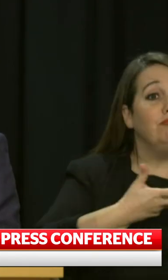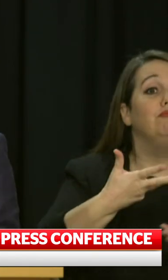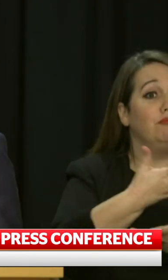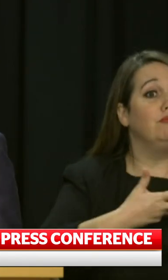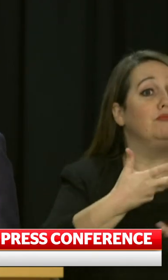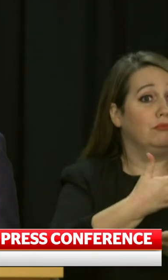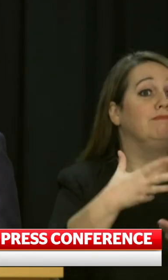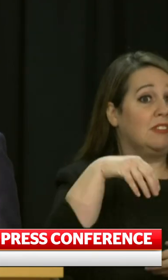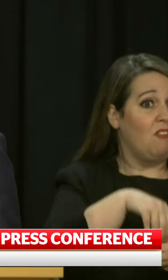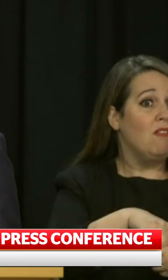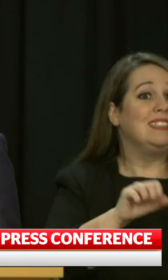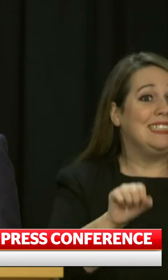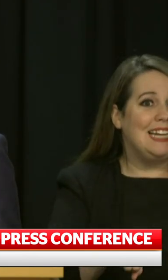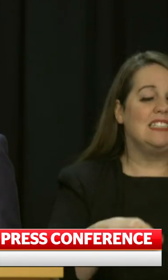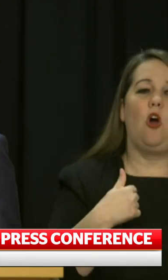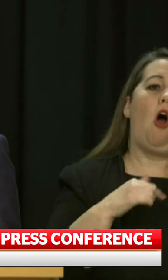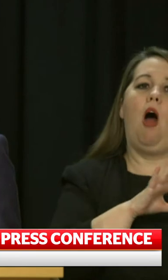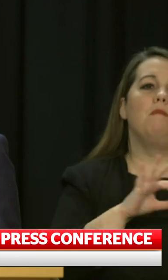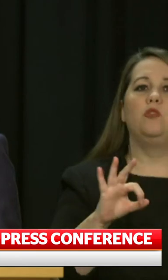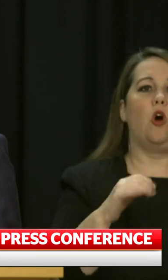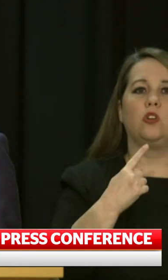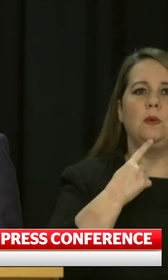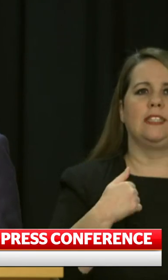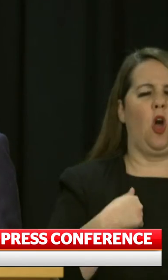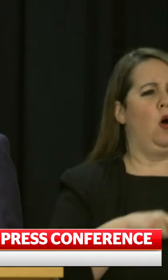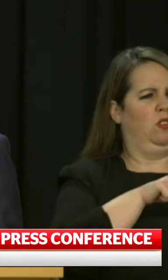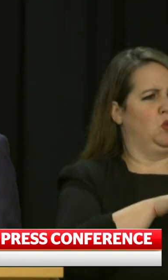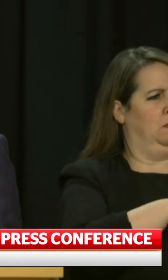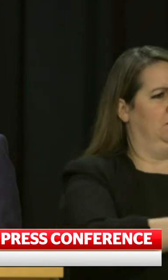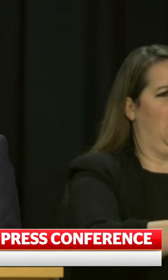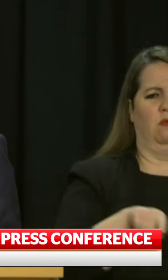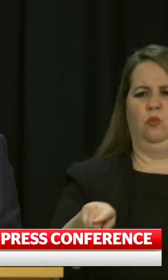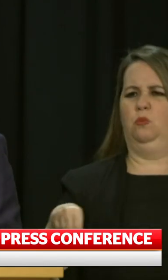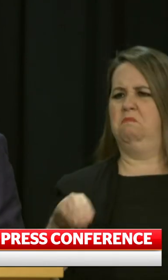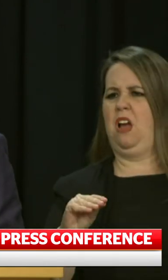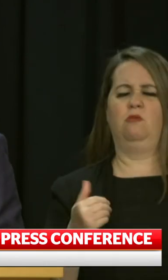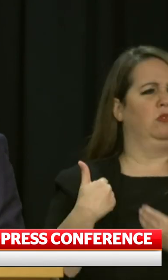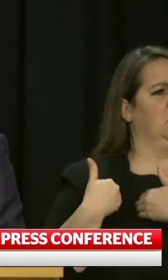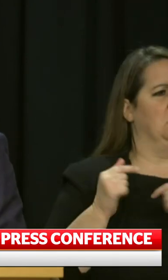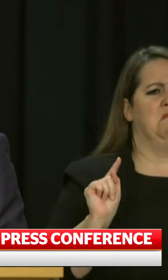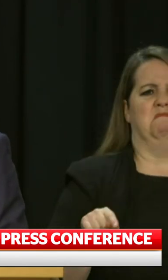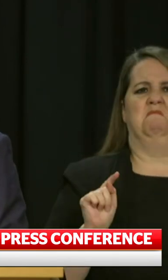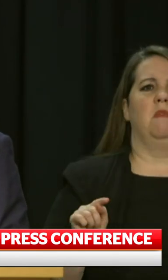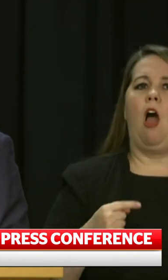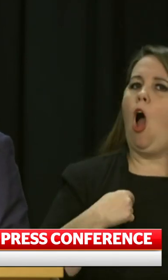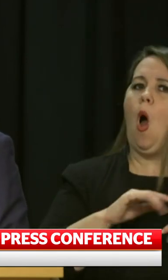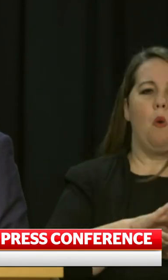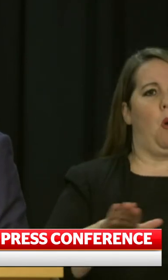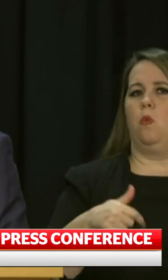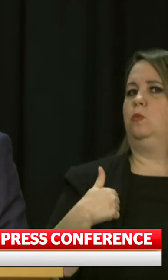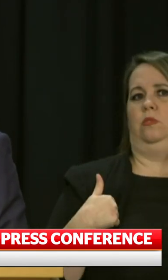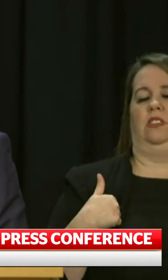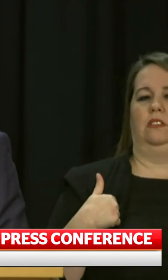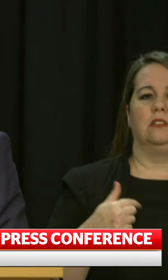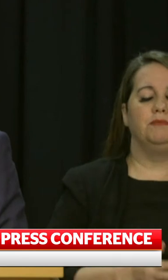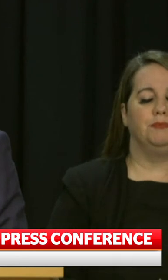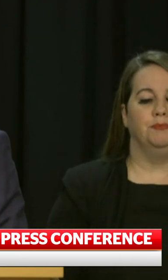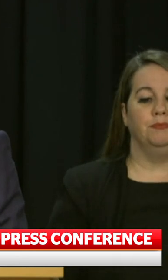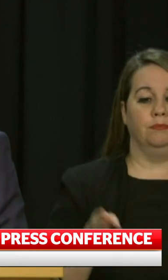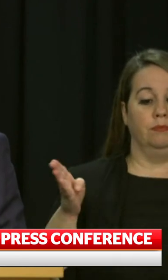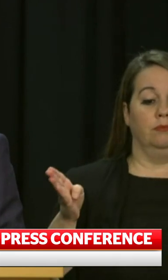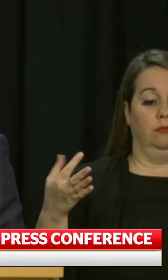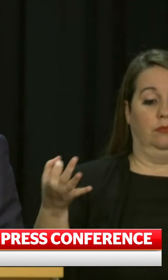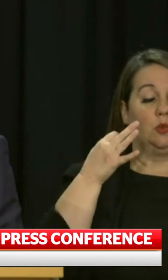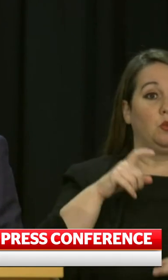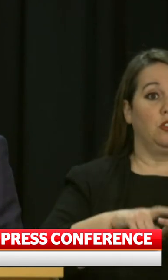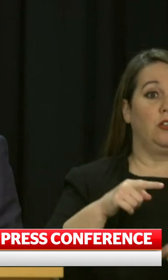I'm not going to draw hard and fast rules about who pays what until we've actually just, you know, worked our way through that process. I just asked to, ahead of the coronation, there